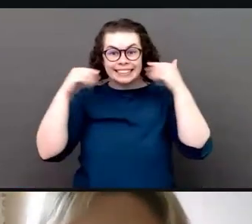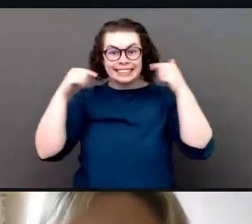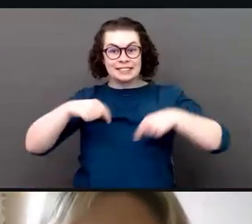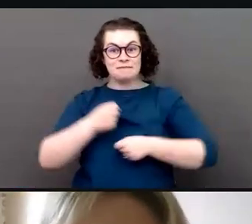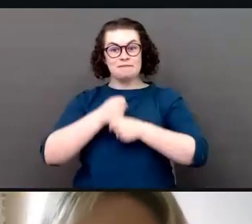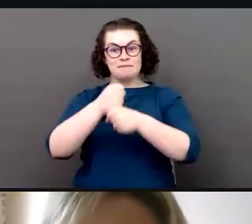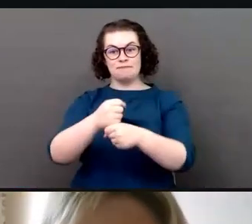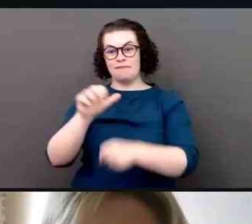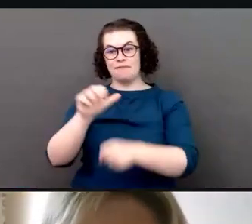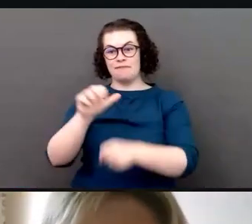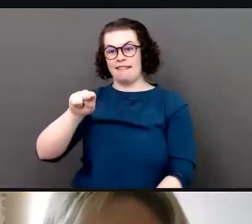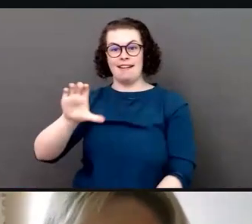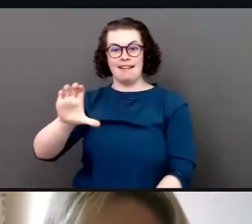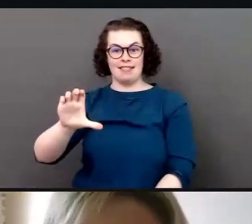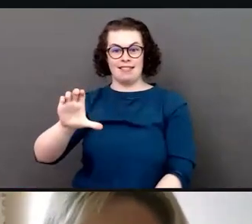please.